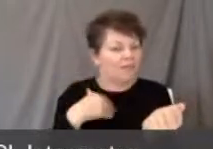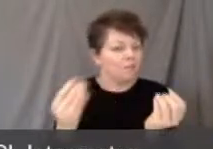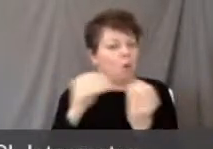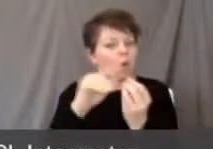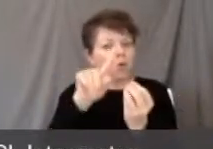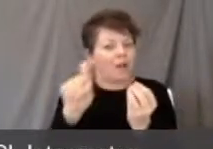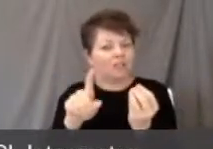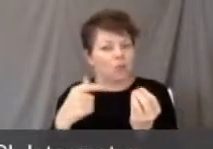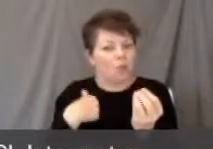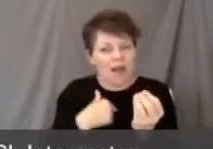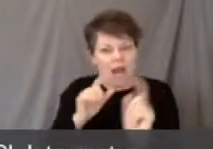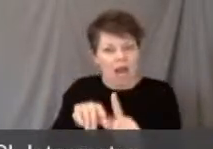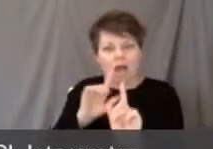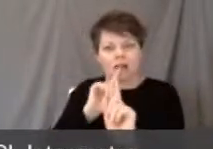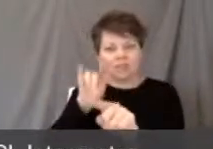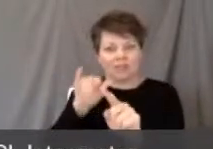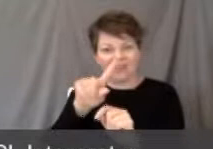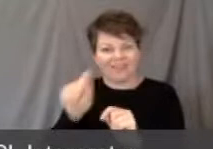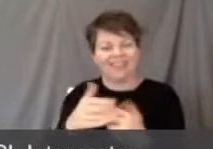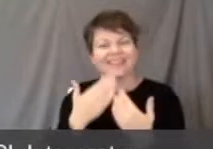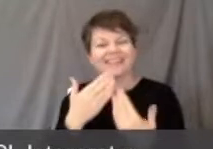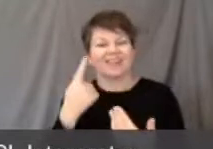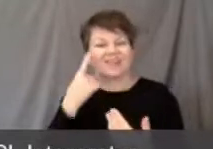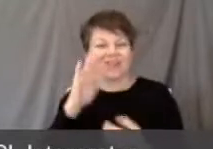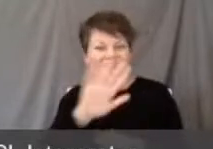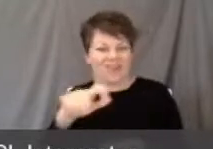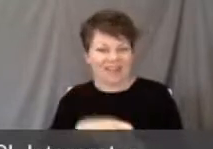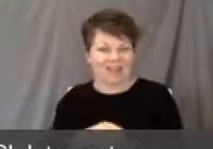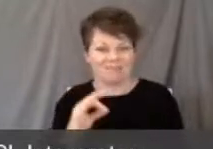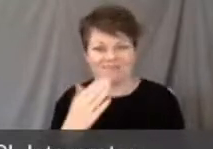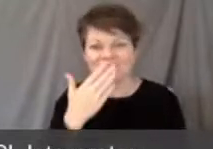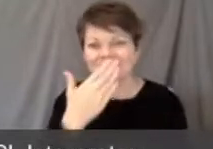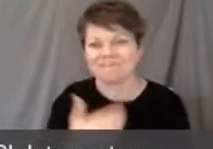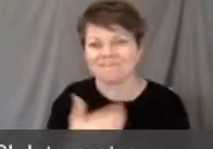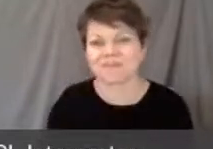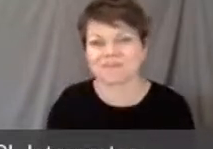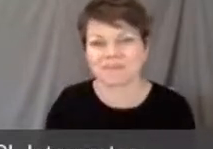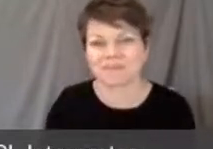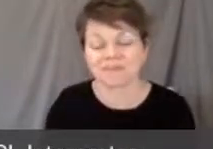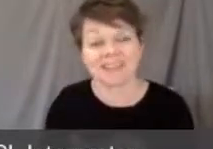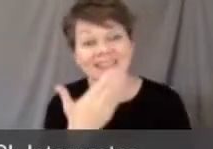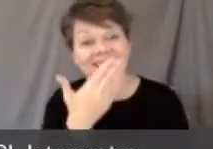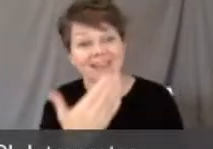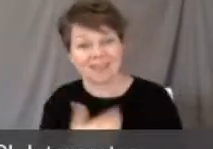that weren't addressed today, and we just really thank you for your time. Thank you.